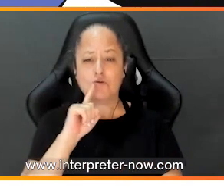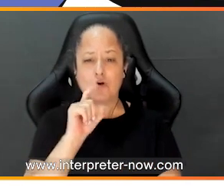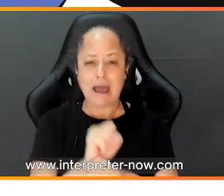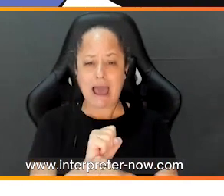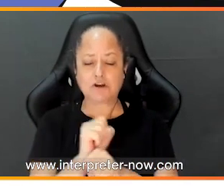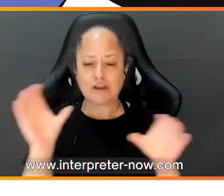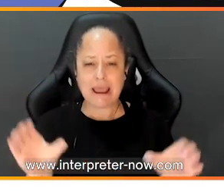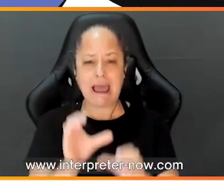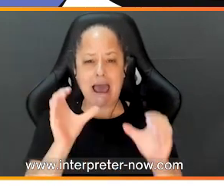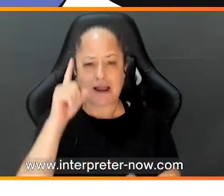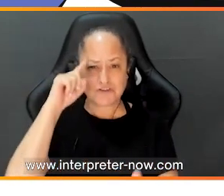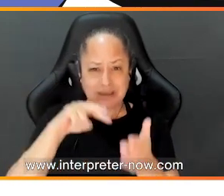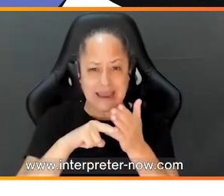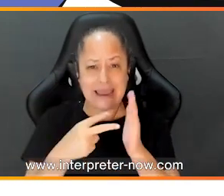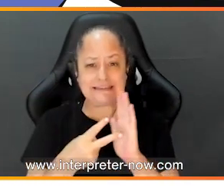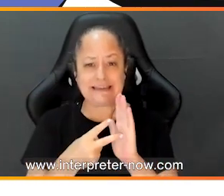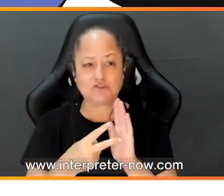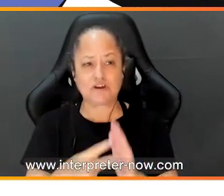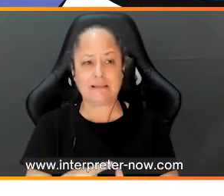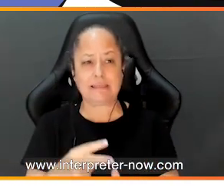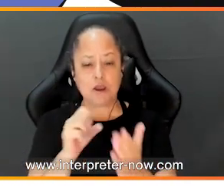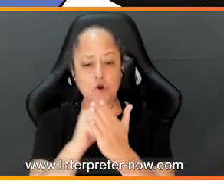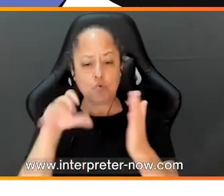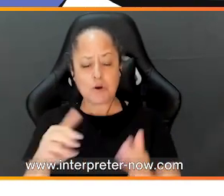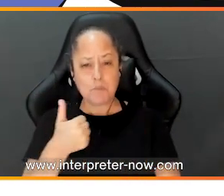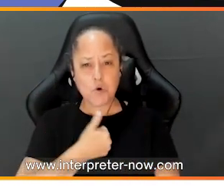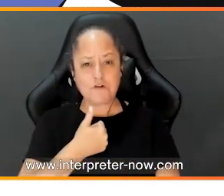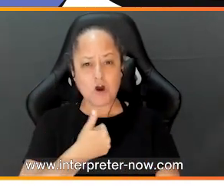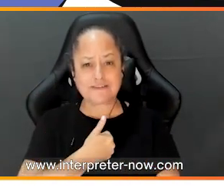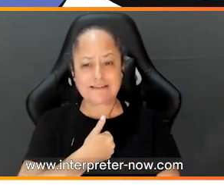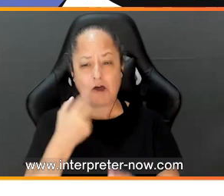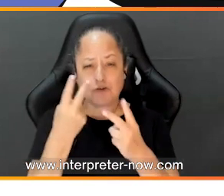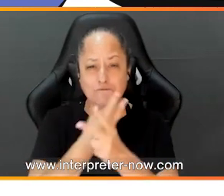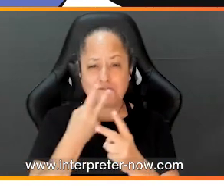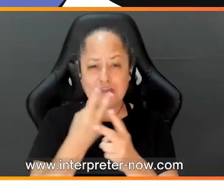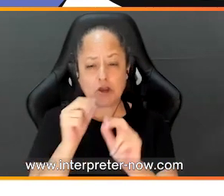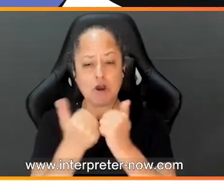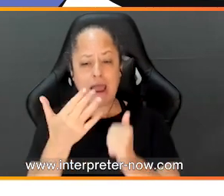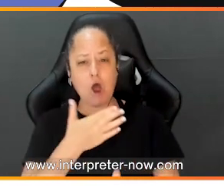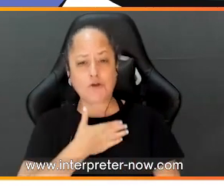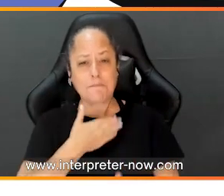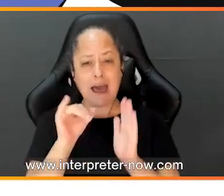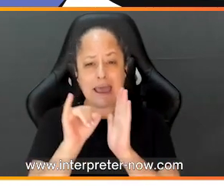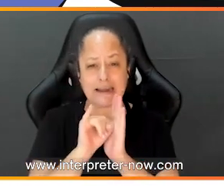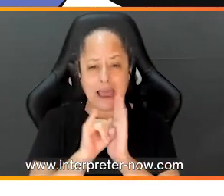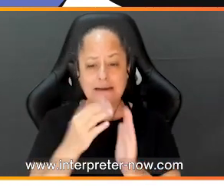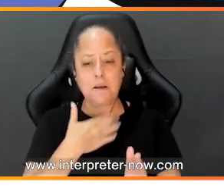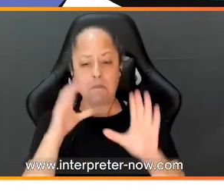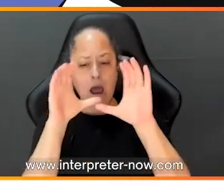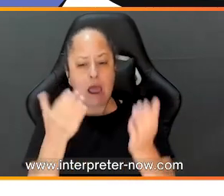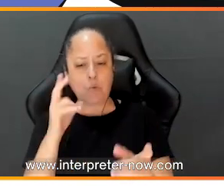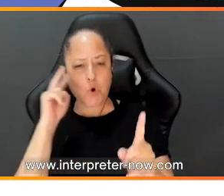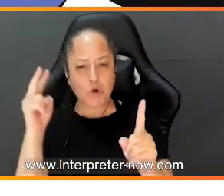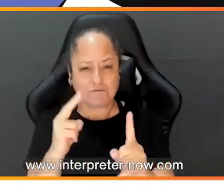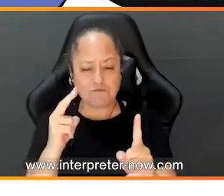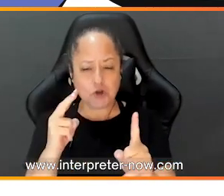been taught, figuring out kind of those small behaviors that you may not be aware of that you're engaging in that may